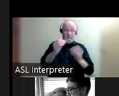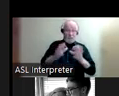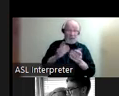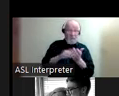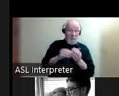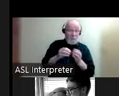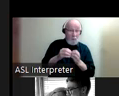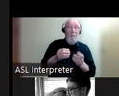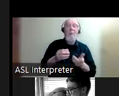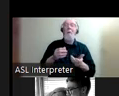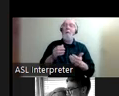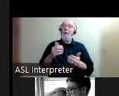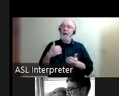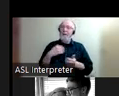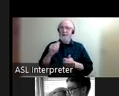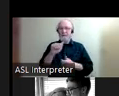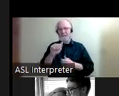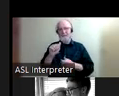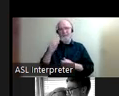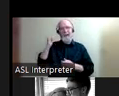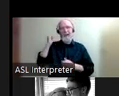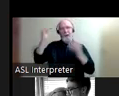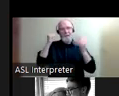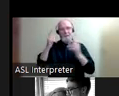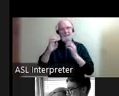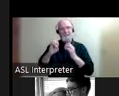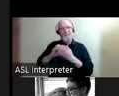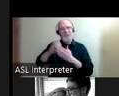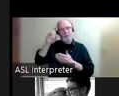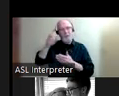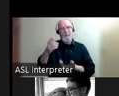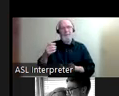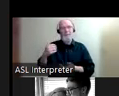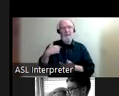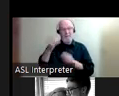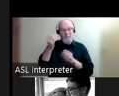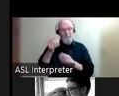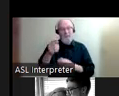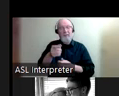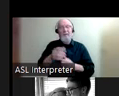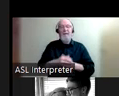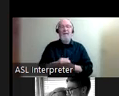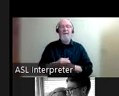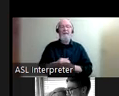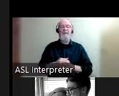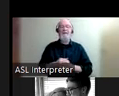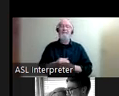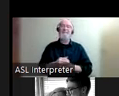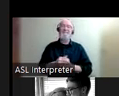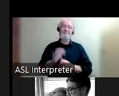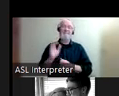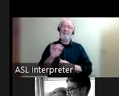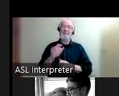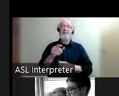adult education things, I would really stress to go to the guide